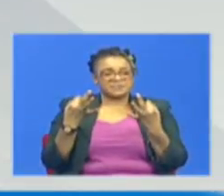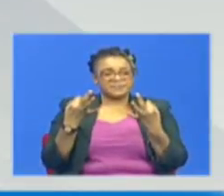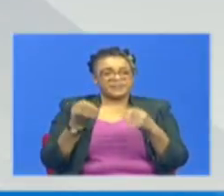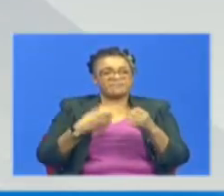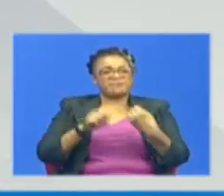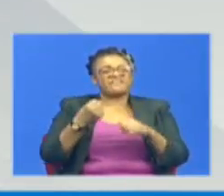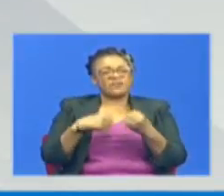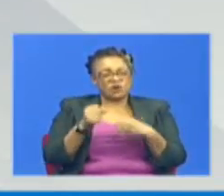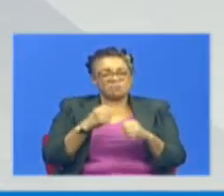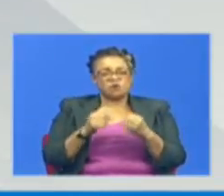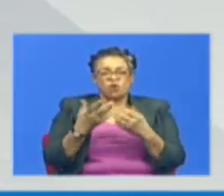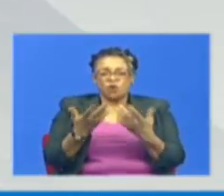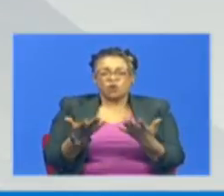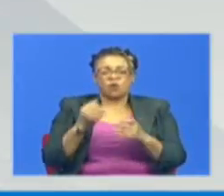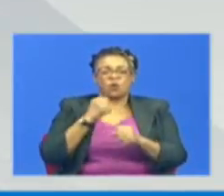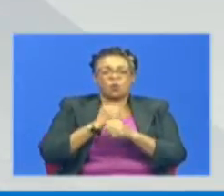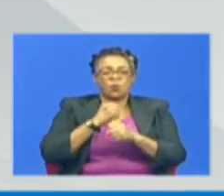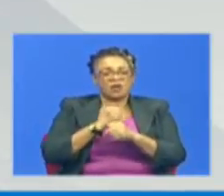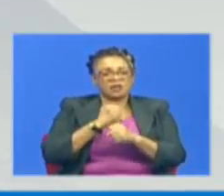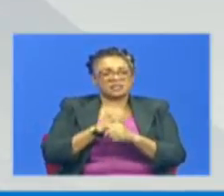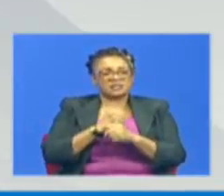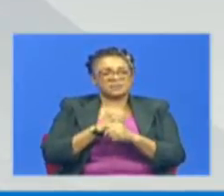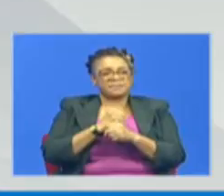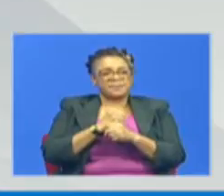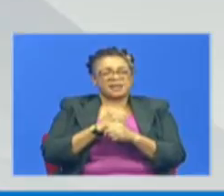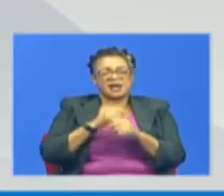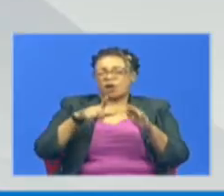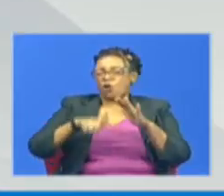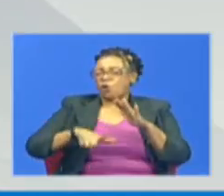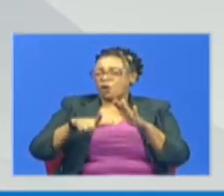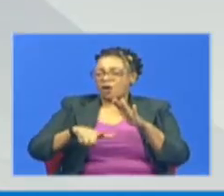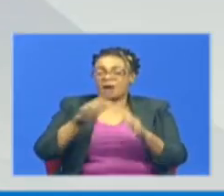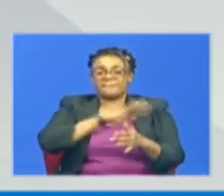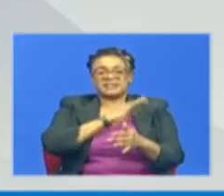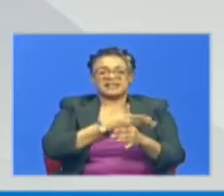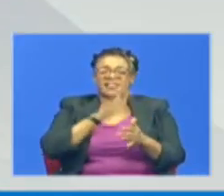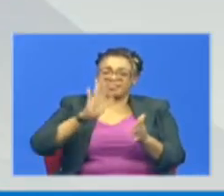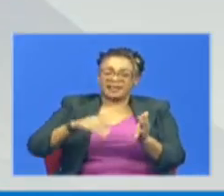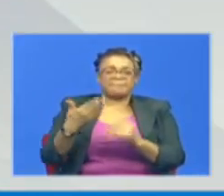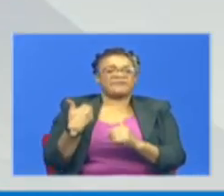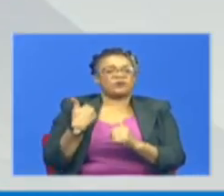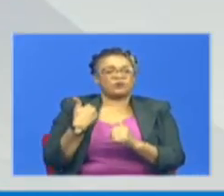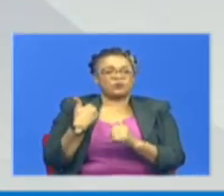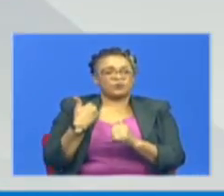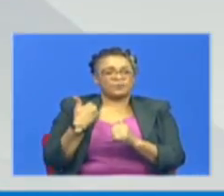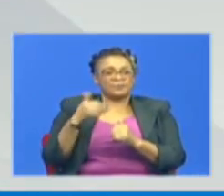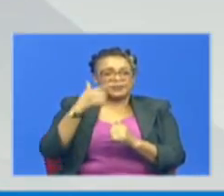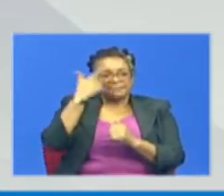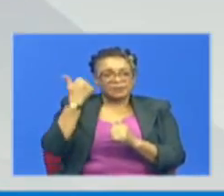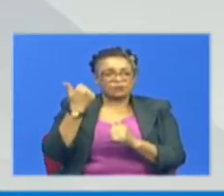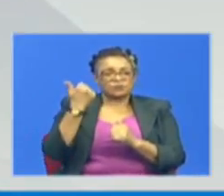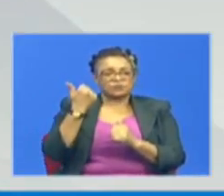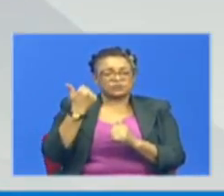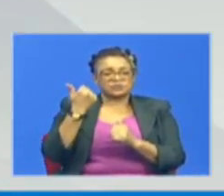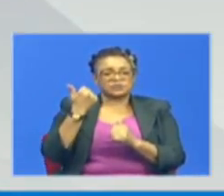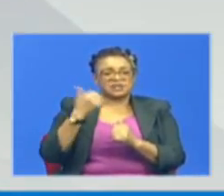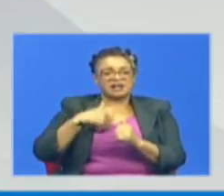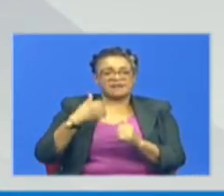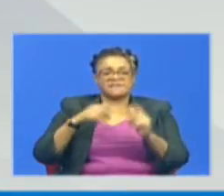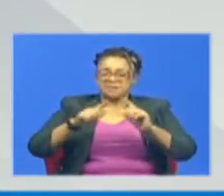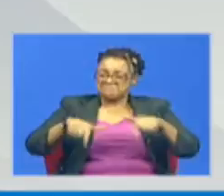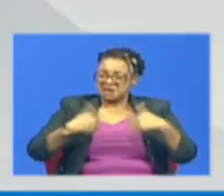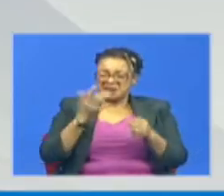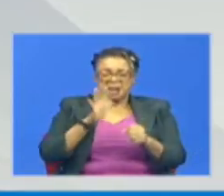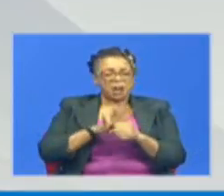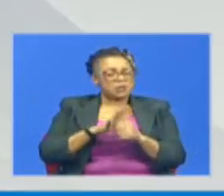performed or operated at lower capacity than they had intended to because of the shortage of demand. When